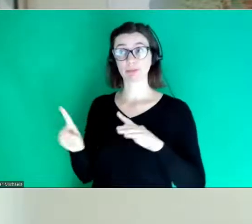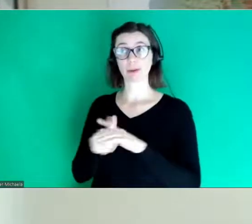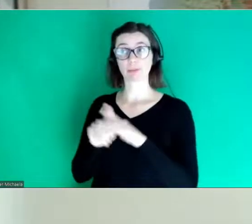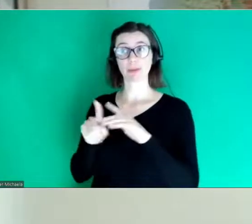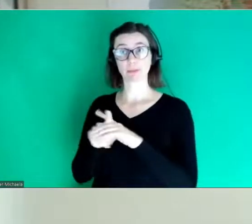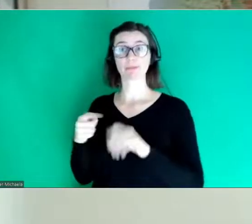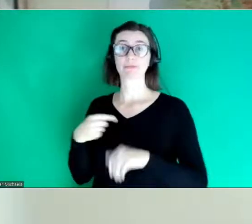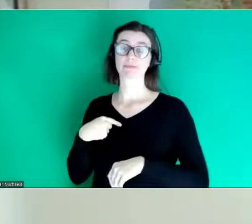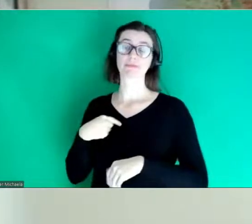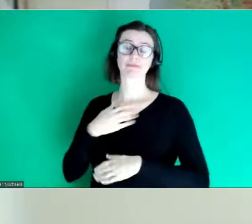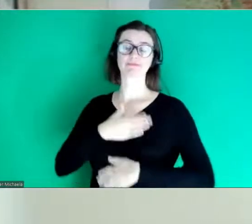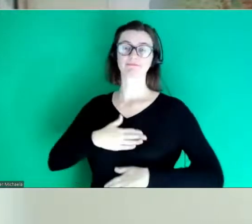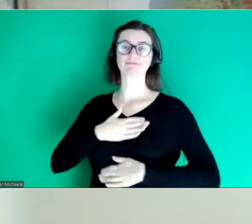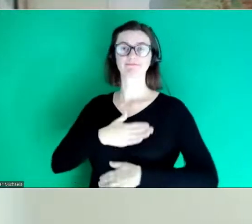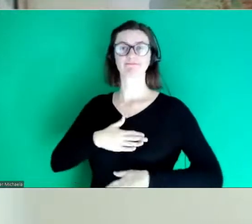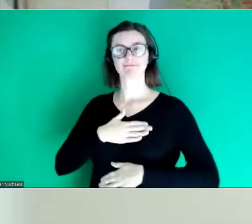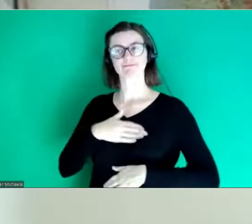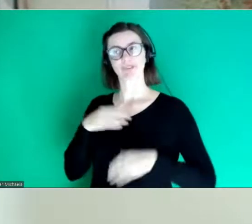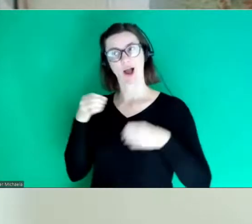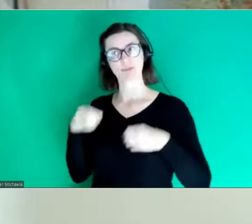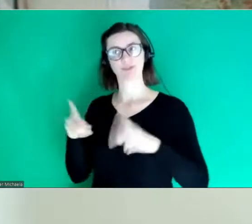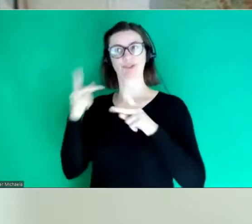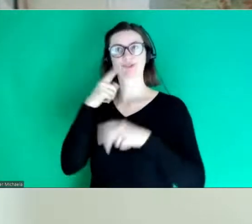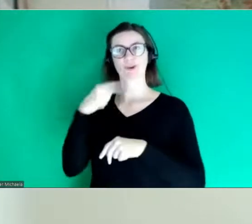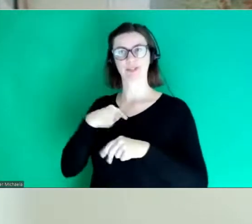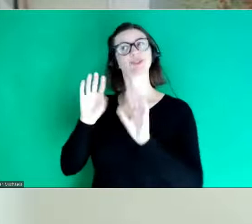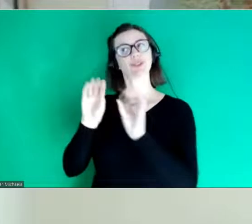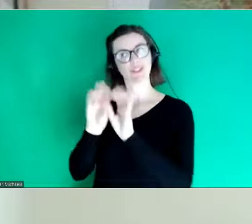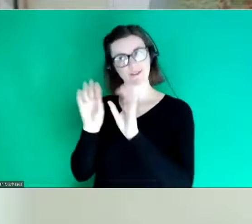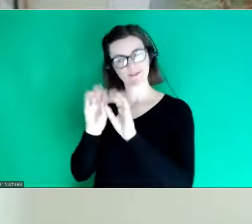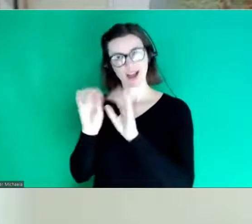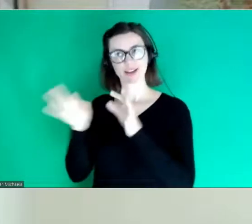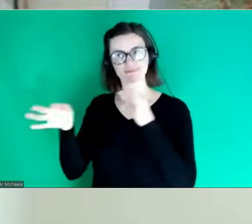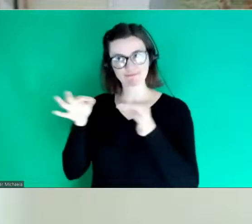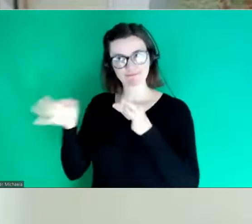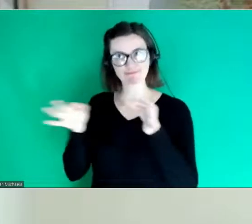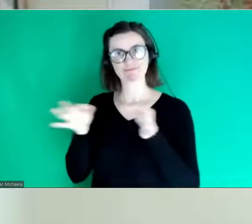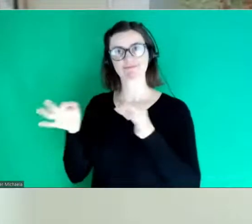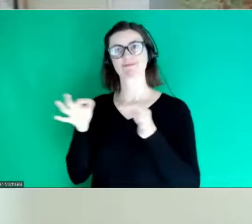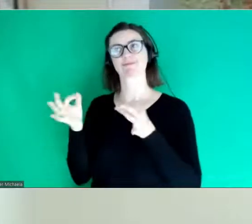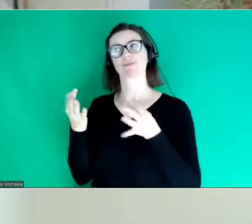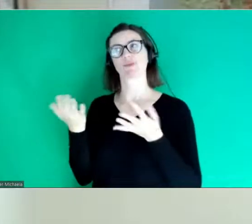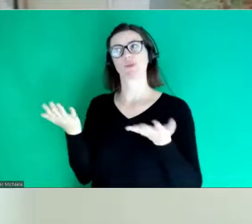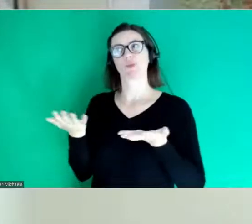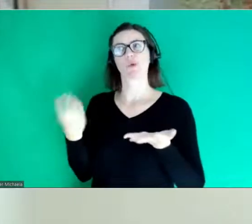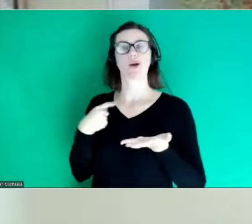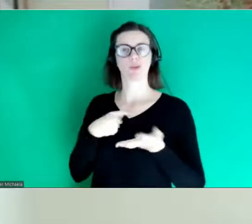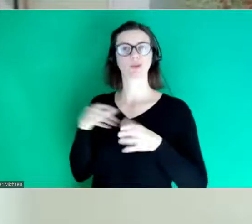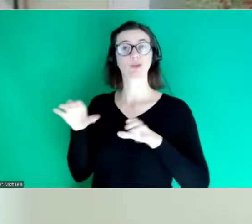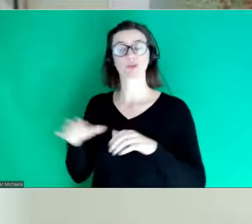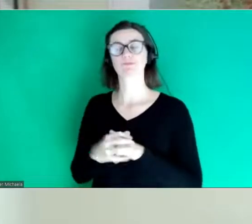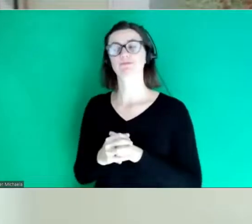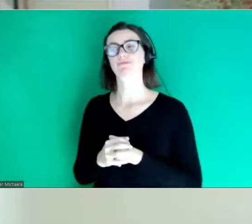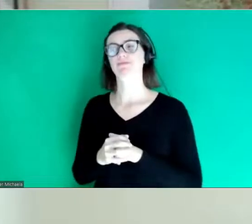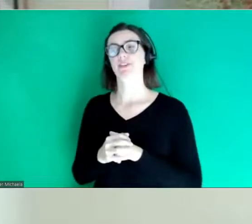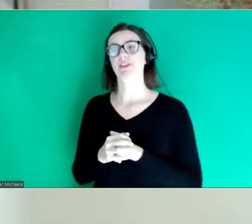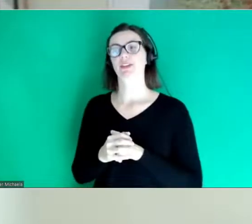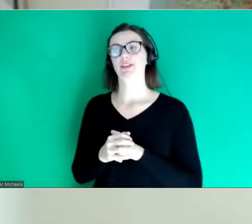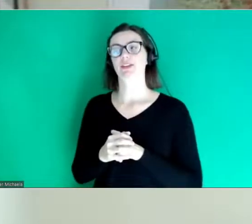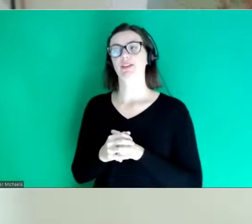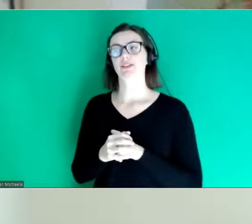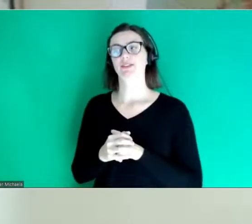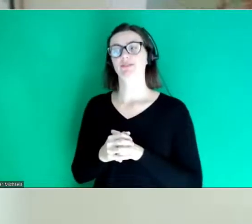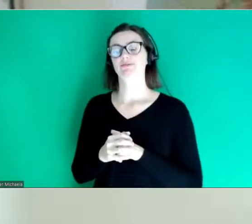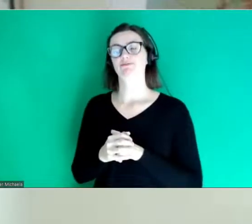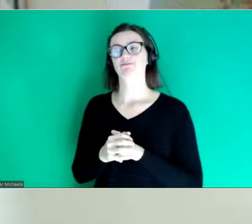much appreciate as an opportunity to clarify and let people know what we're doing. It was very gratifying to